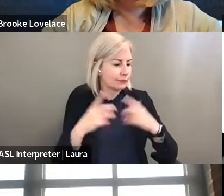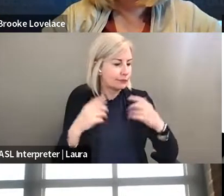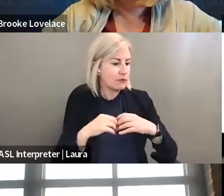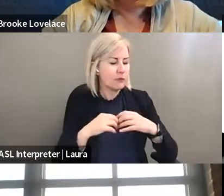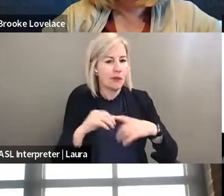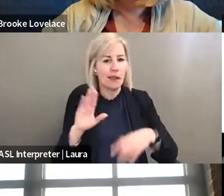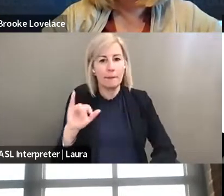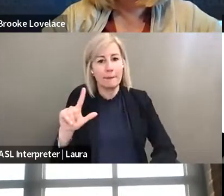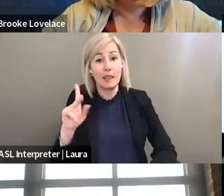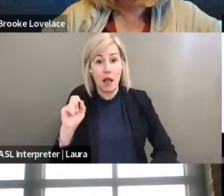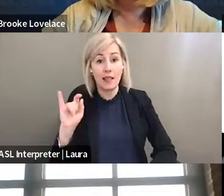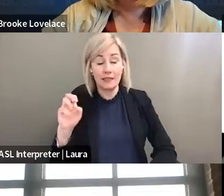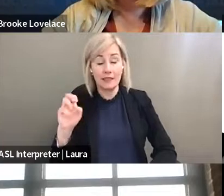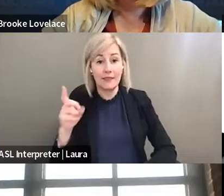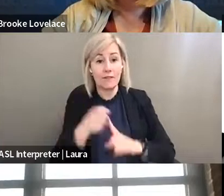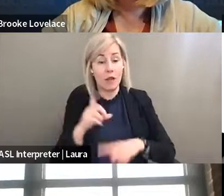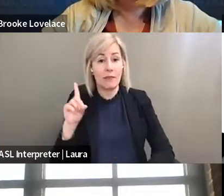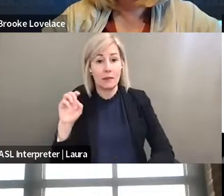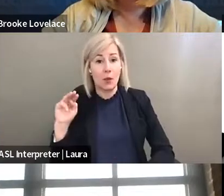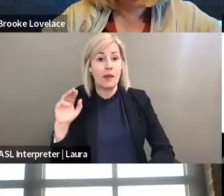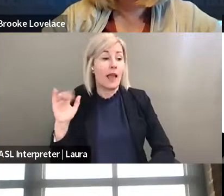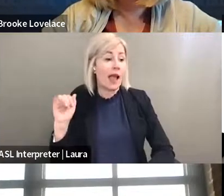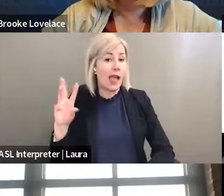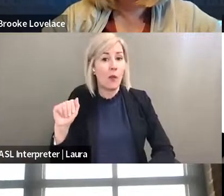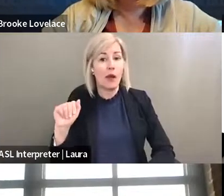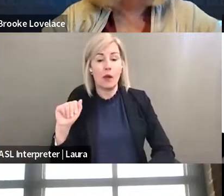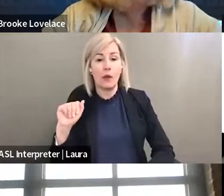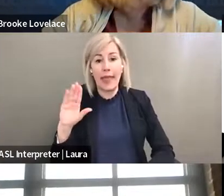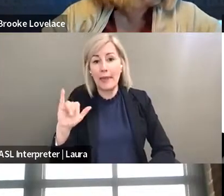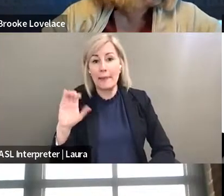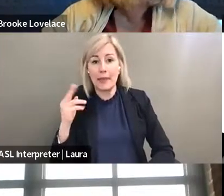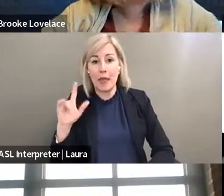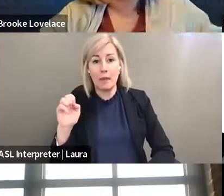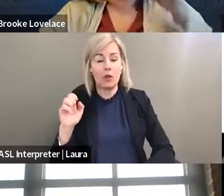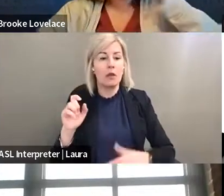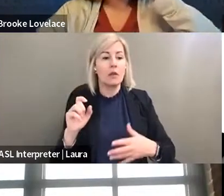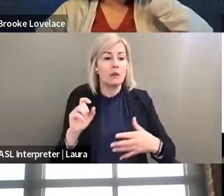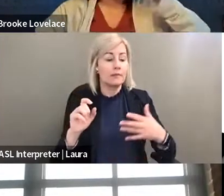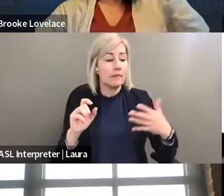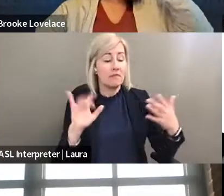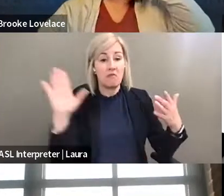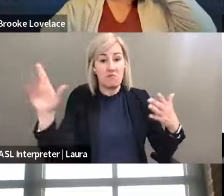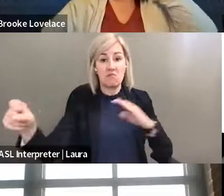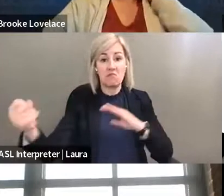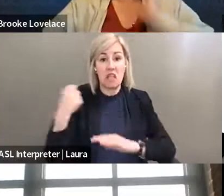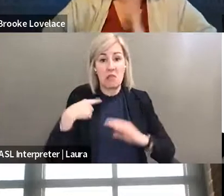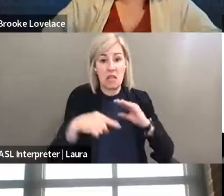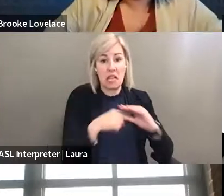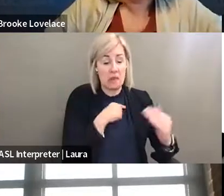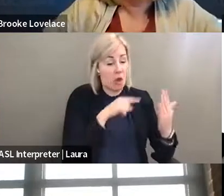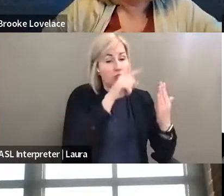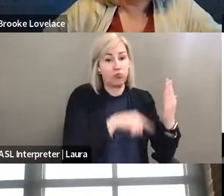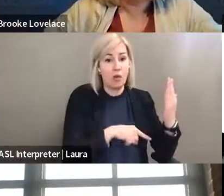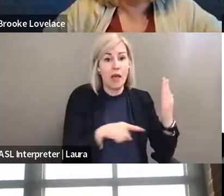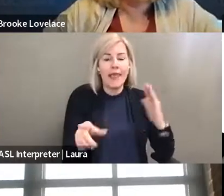Bill Collestead from Des Moines, Iowa, or Amy Campbell from Johnston, here's their email, and they're actually referring to someone that